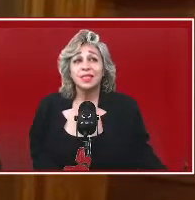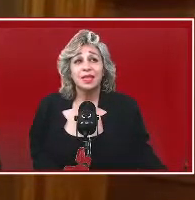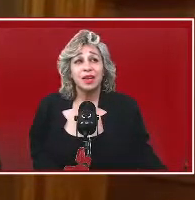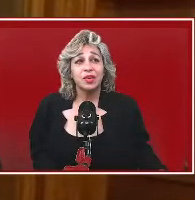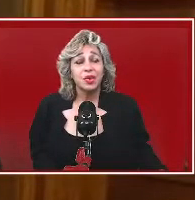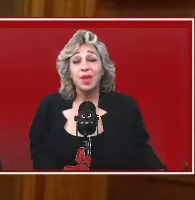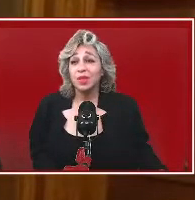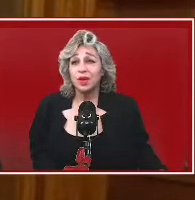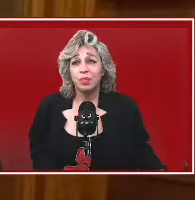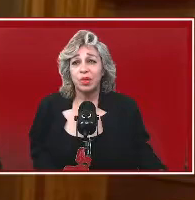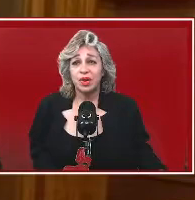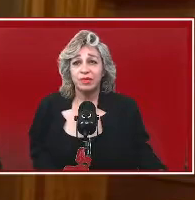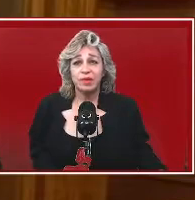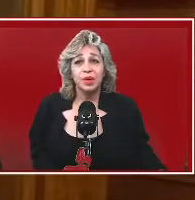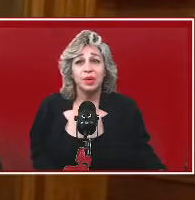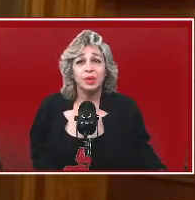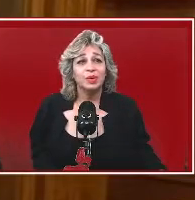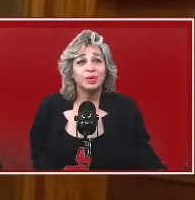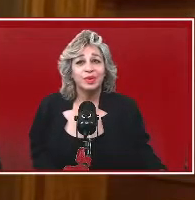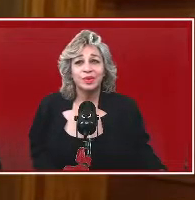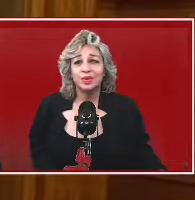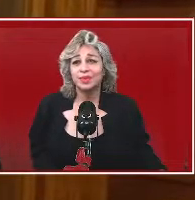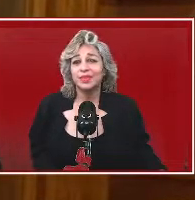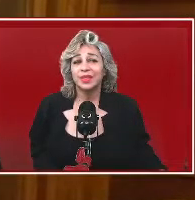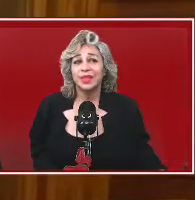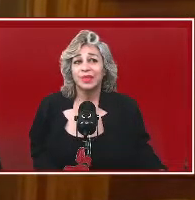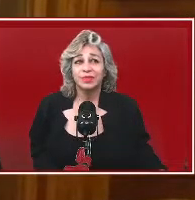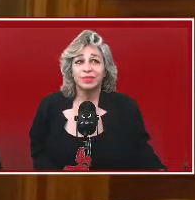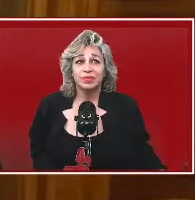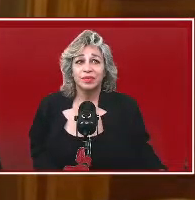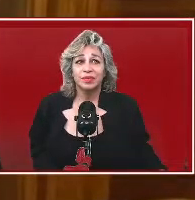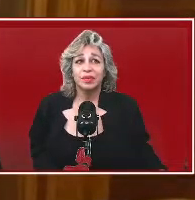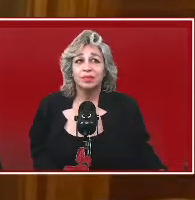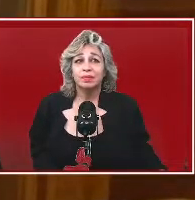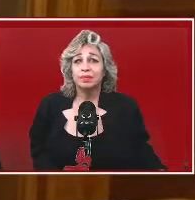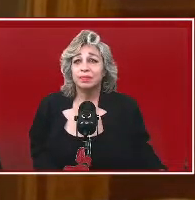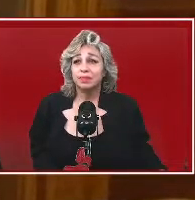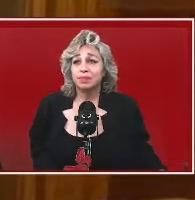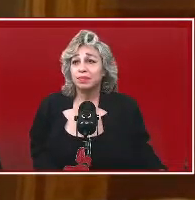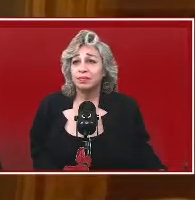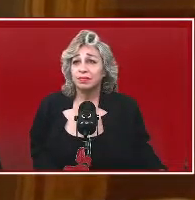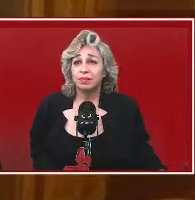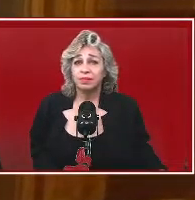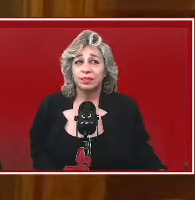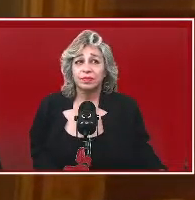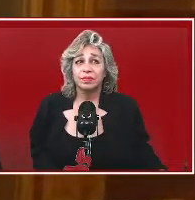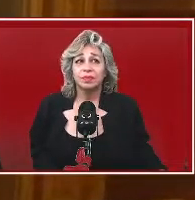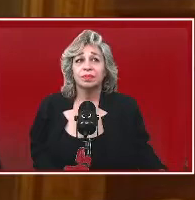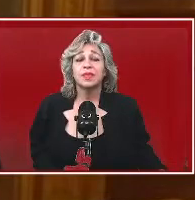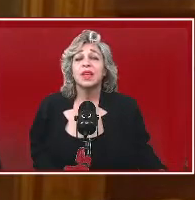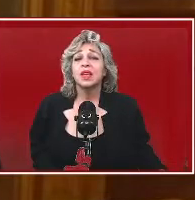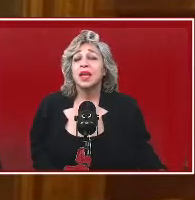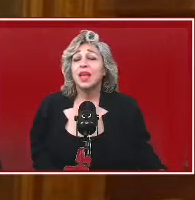he does not agree with our point of view. inclusive que pueda decir algo en